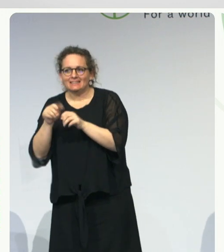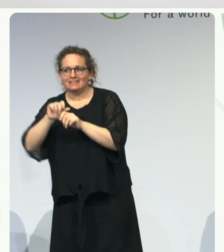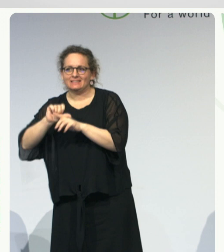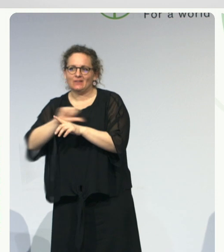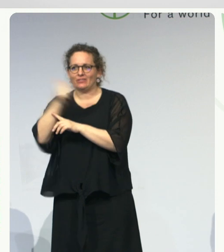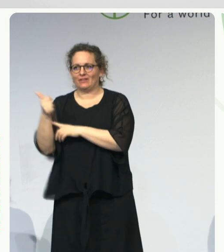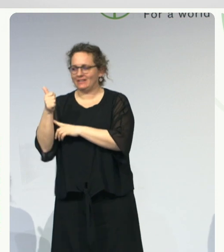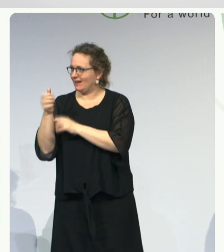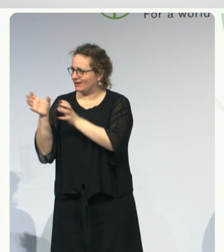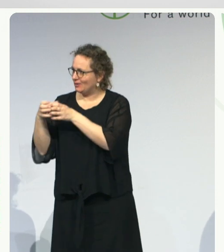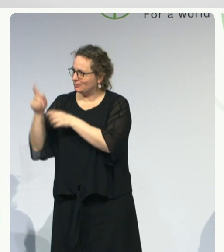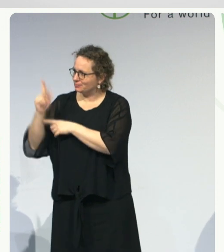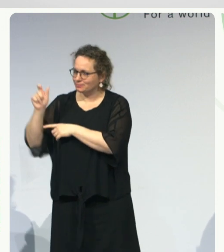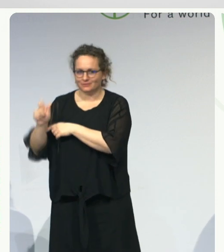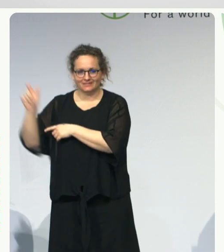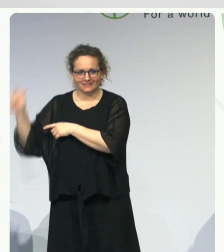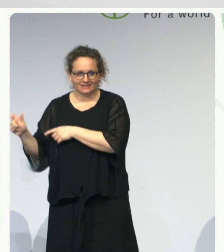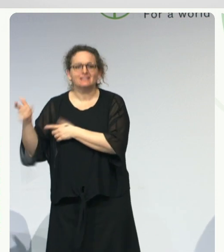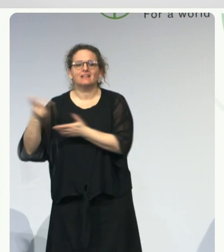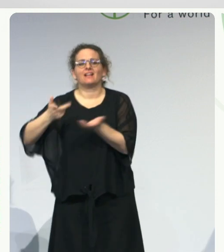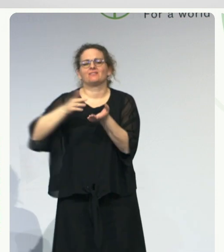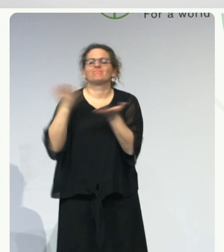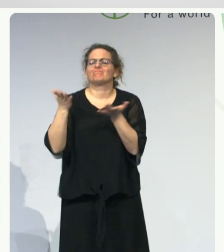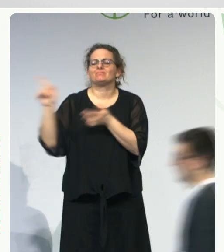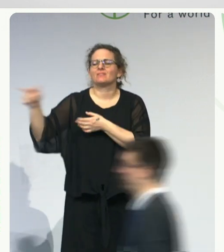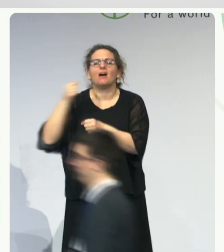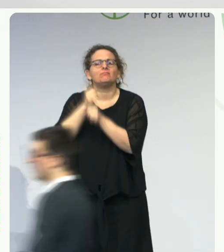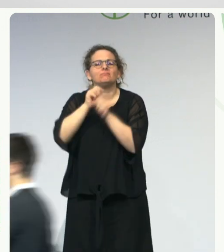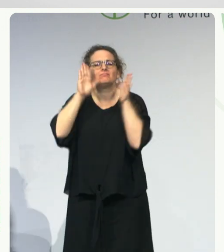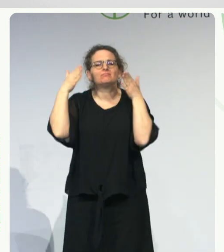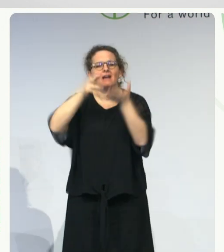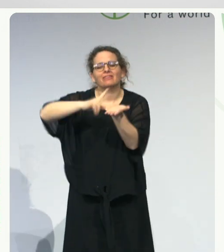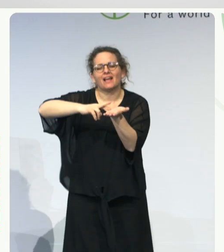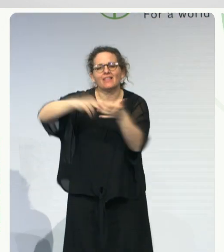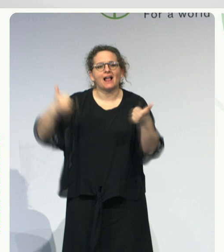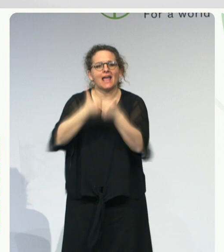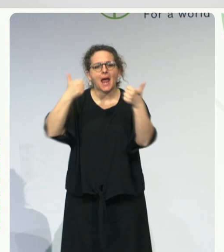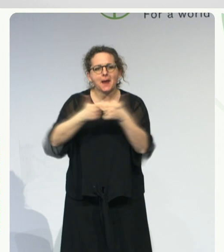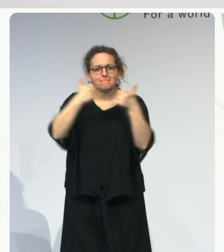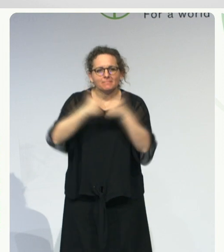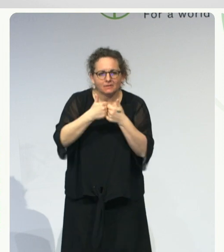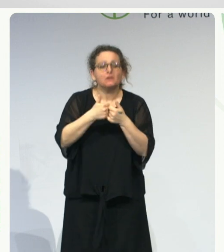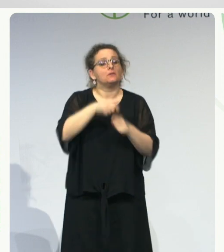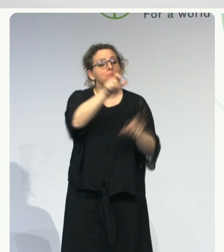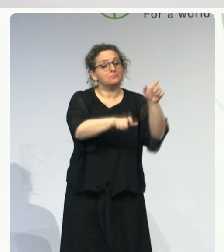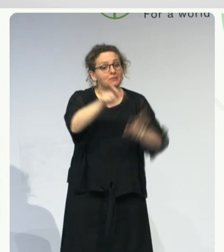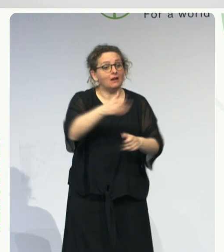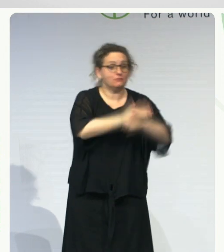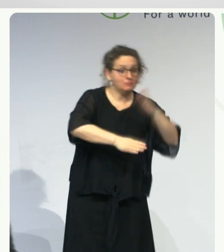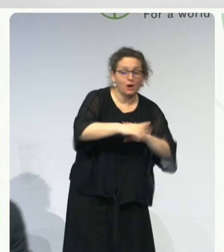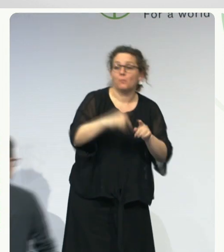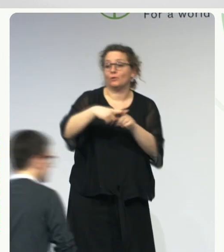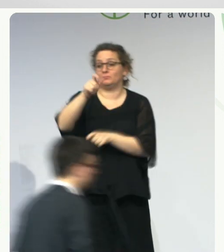project encourages the creation of digital games by children, involving children with and without disabilities. Children get involved